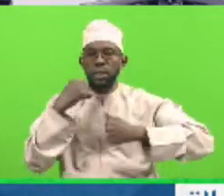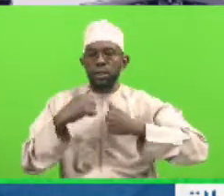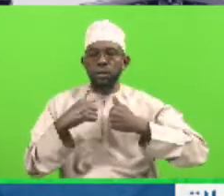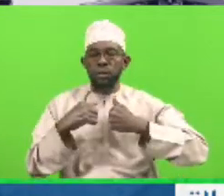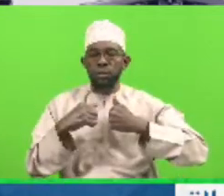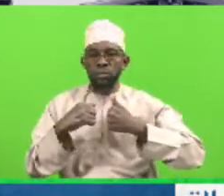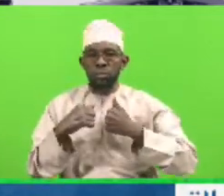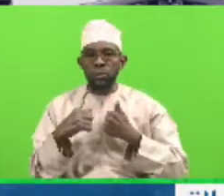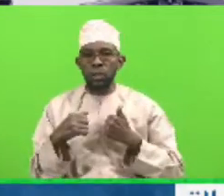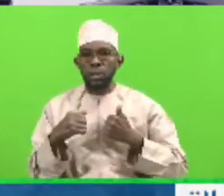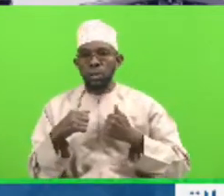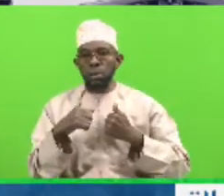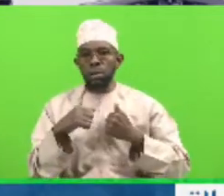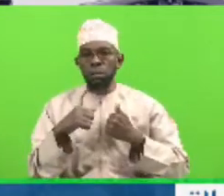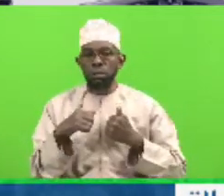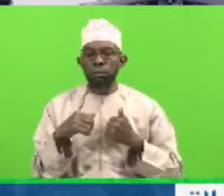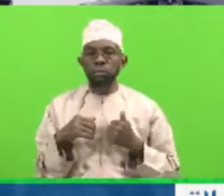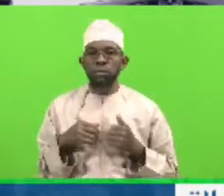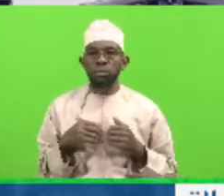criminal.